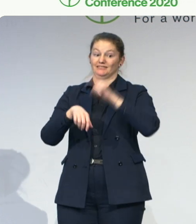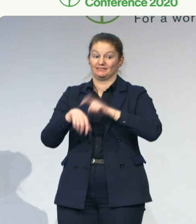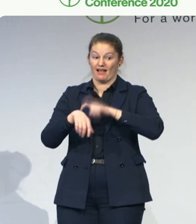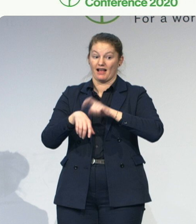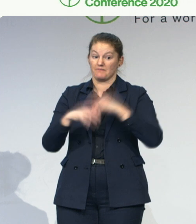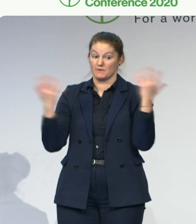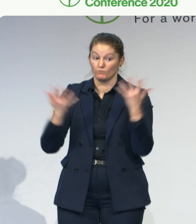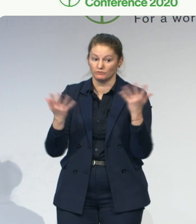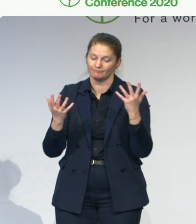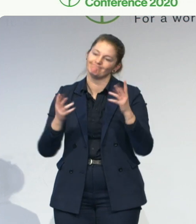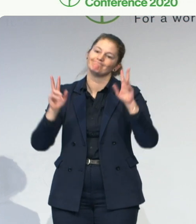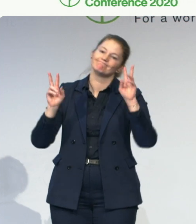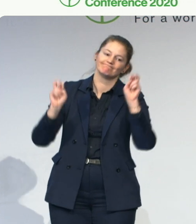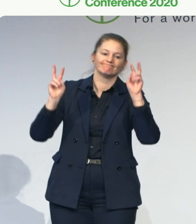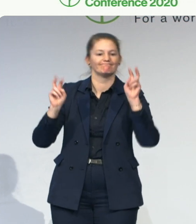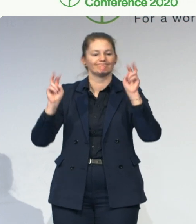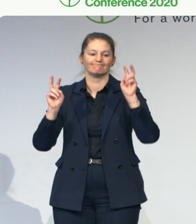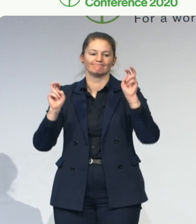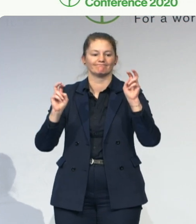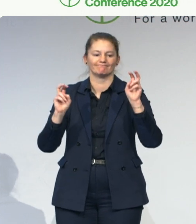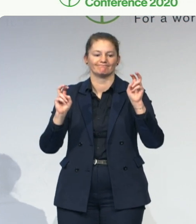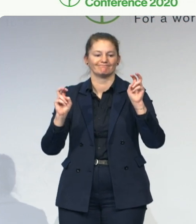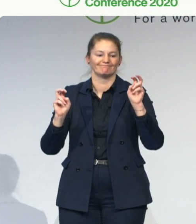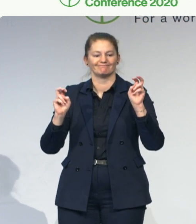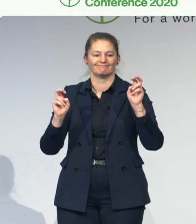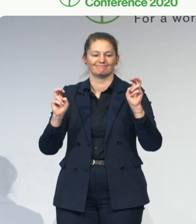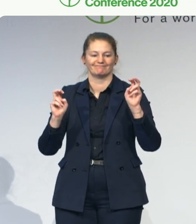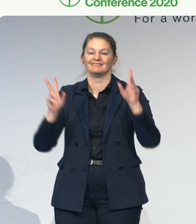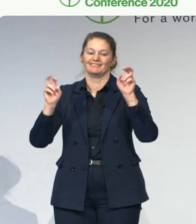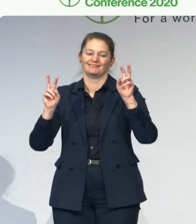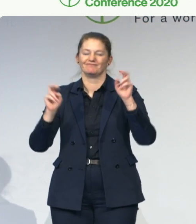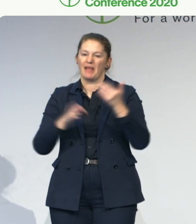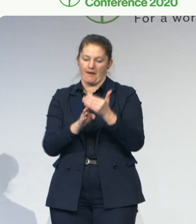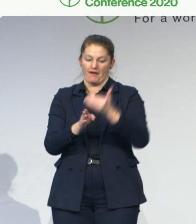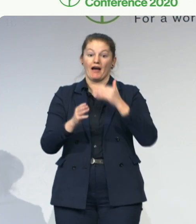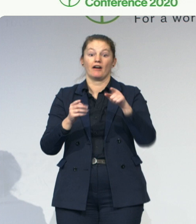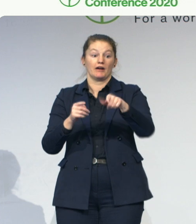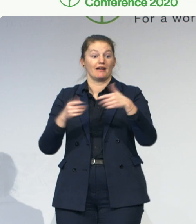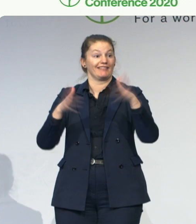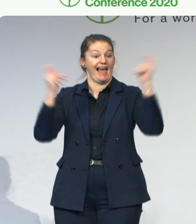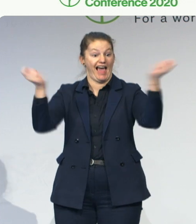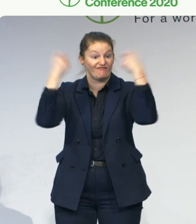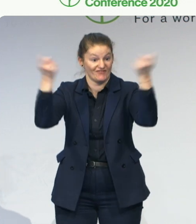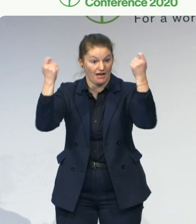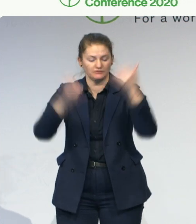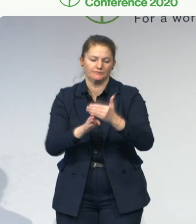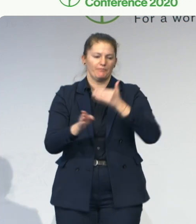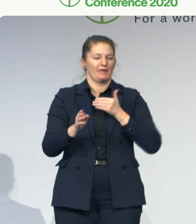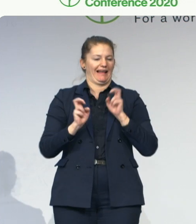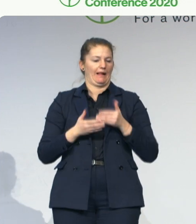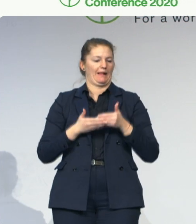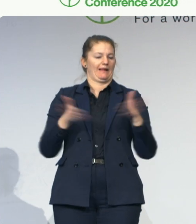kind of pre-opening event at the Austrian Parliament, jointly with